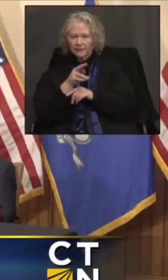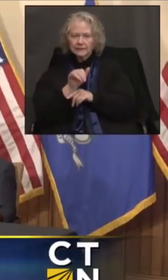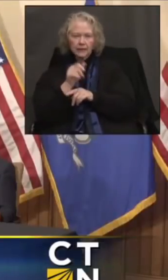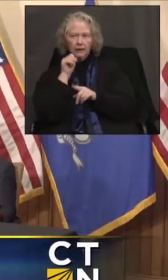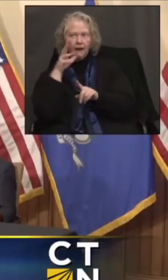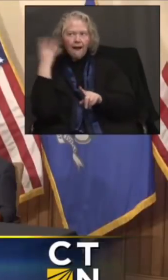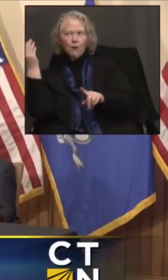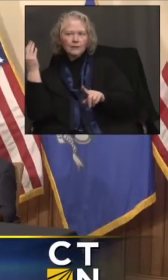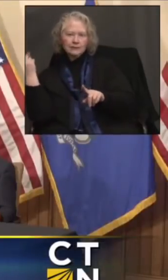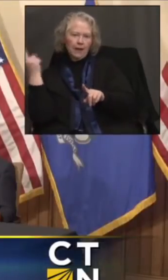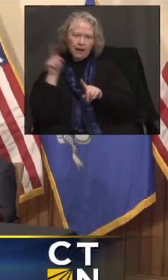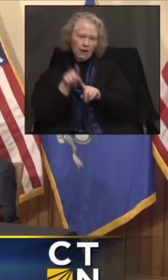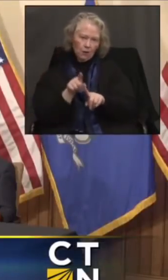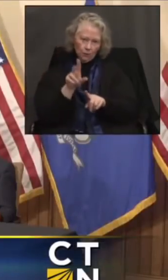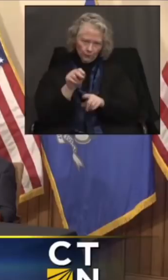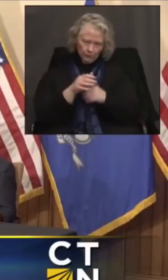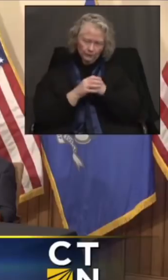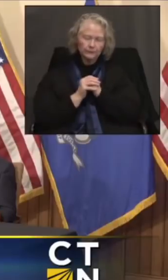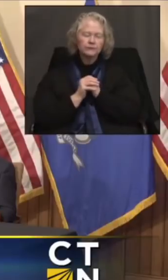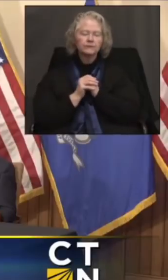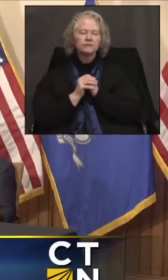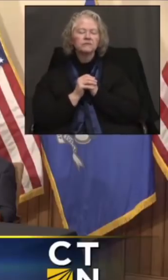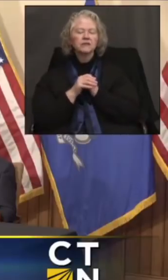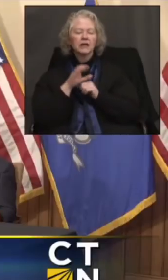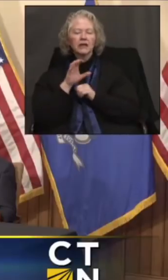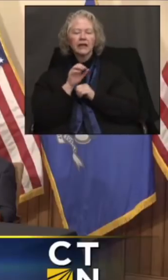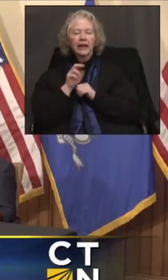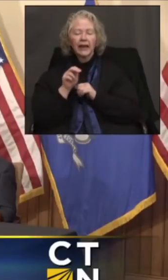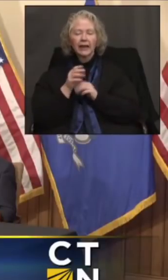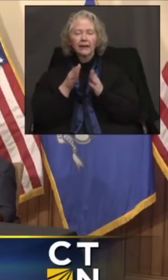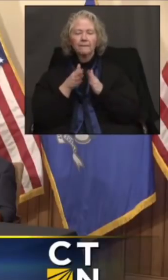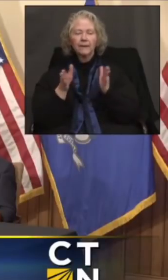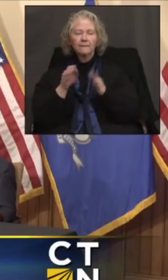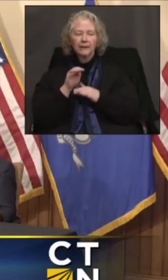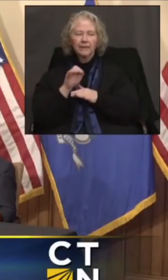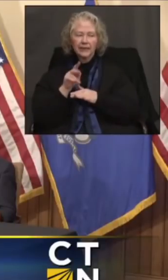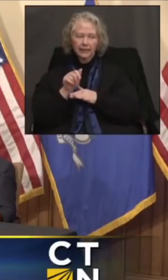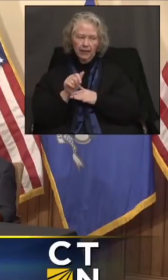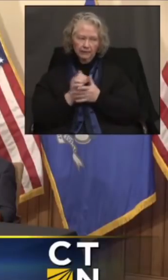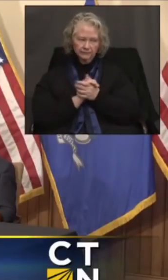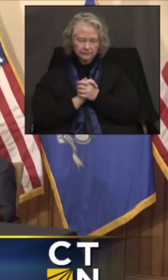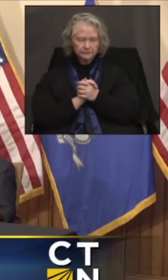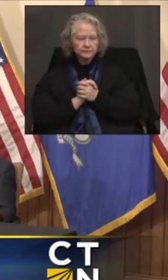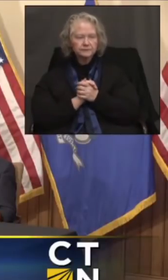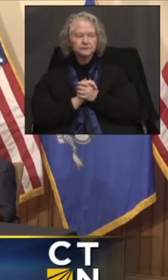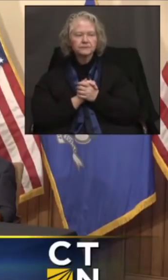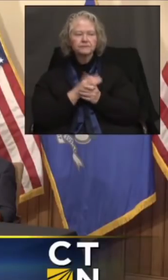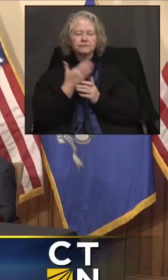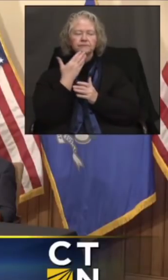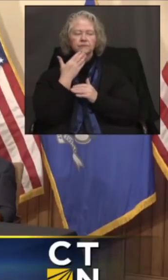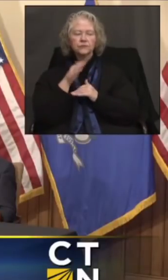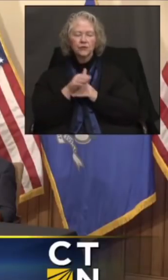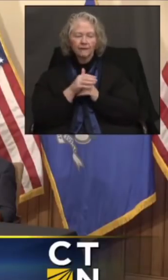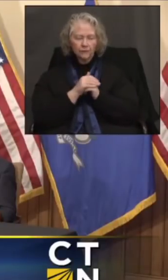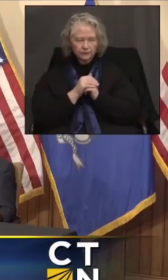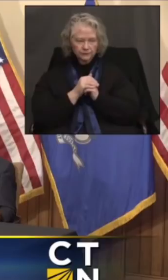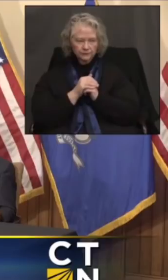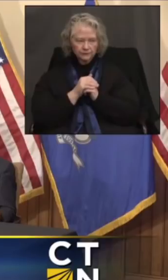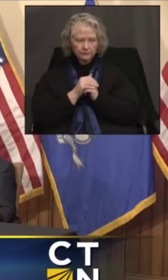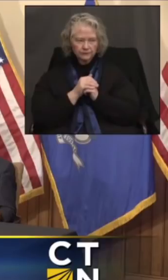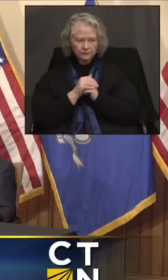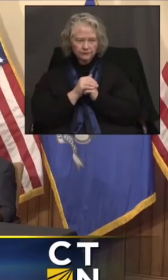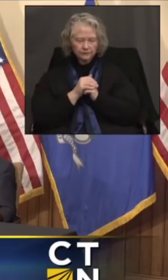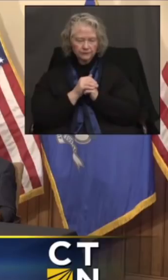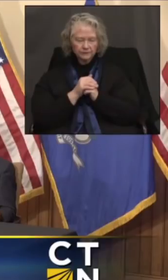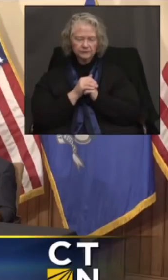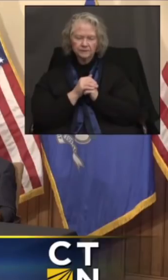Thank you. Connecticut Public Media. Good afternoon. The